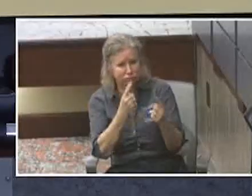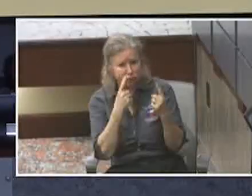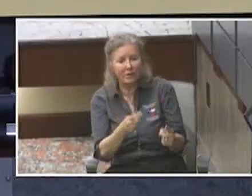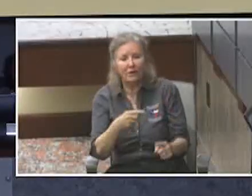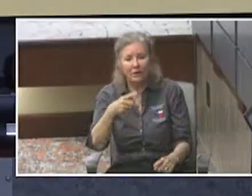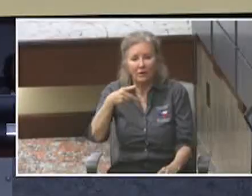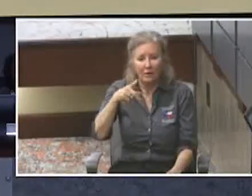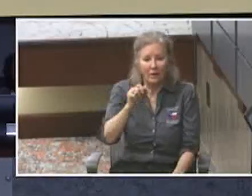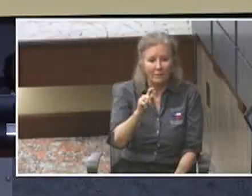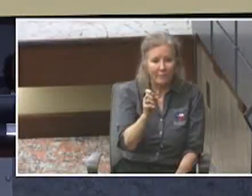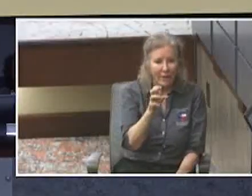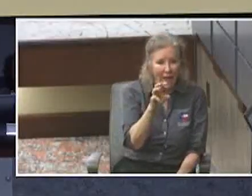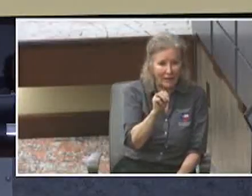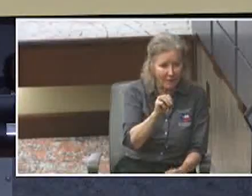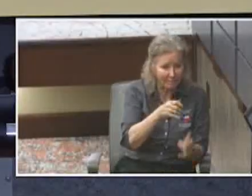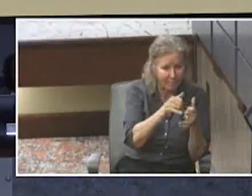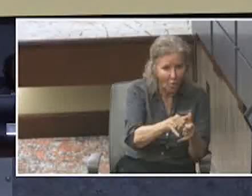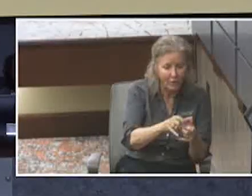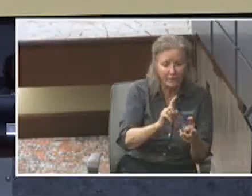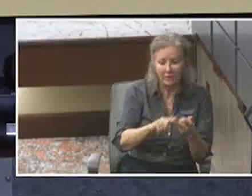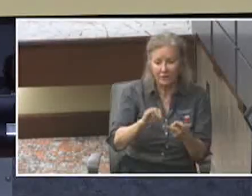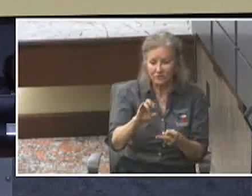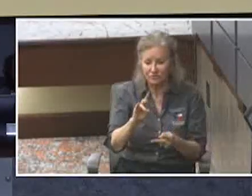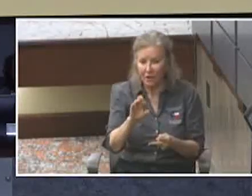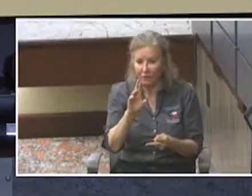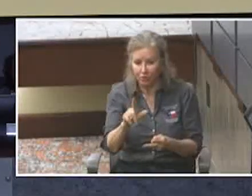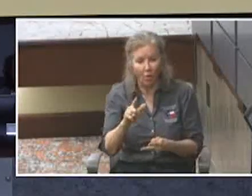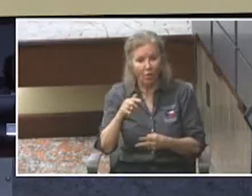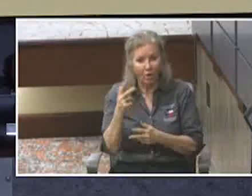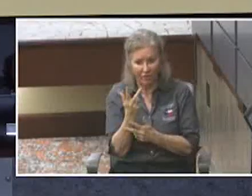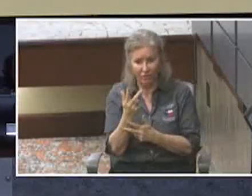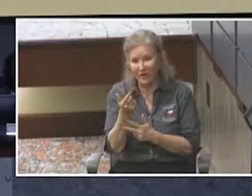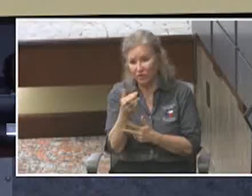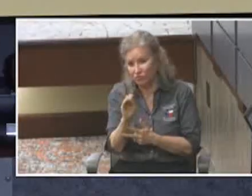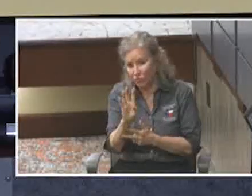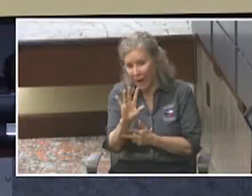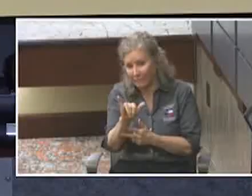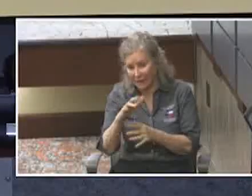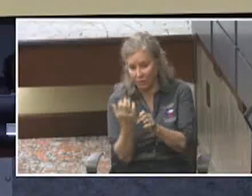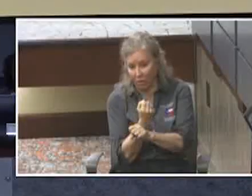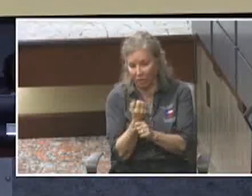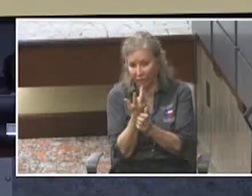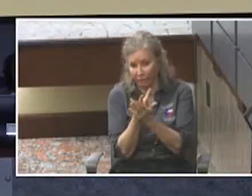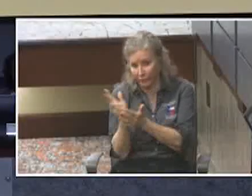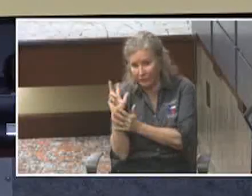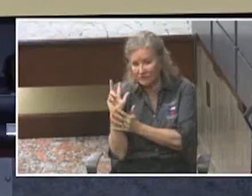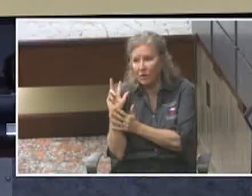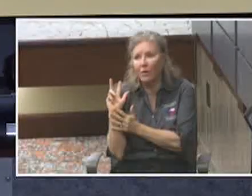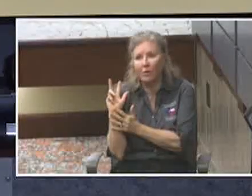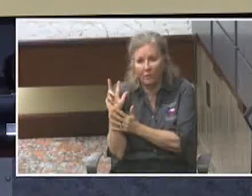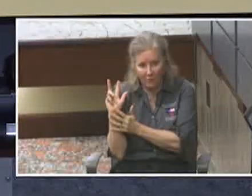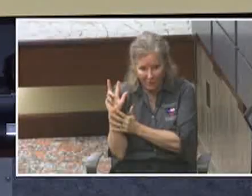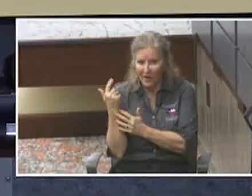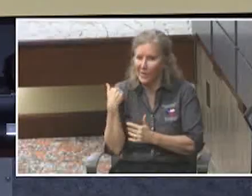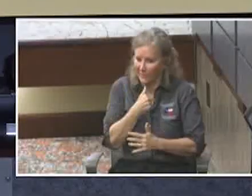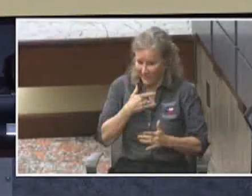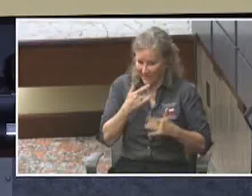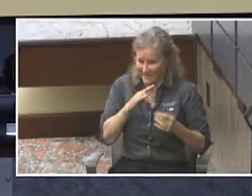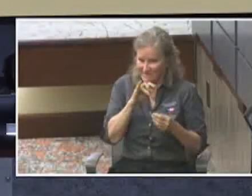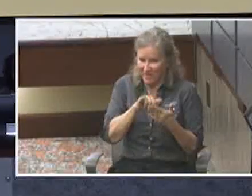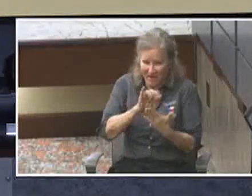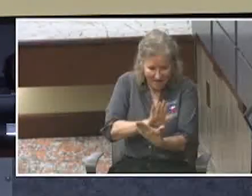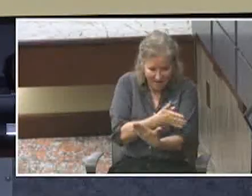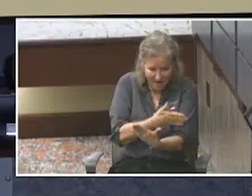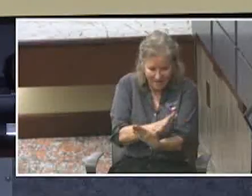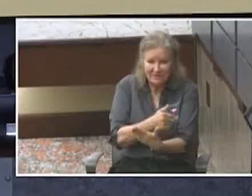Jelly Roll just won 3 Grammys a couple of weeks ago, and just incredible excitement about this concert coming